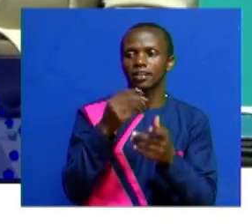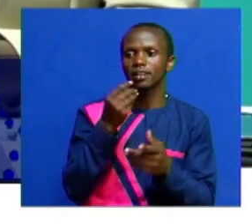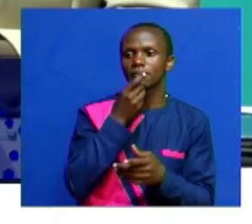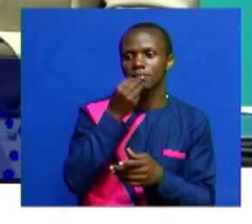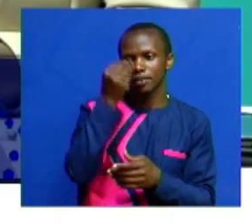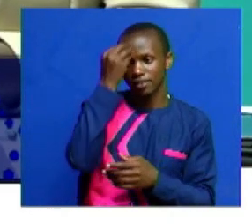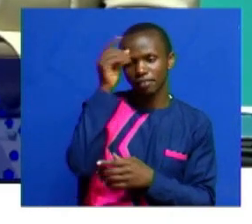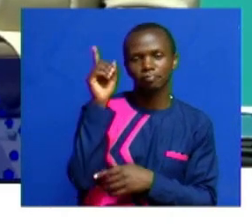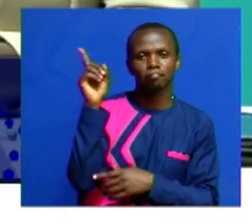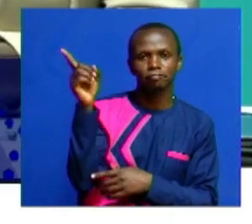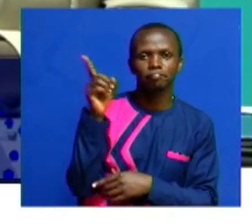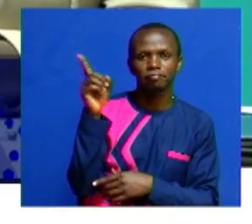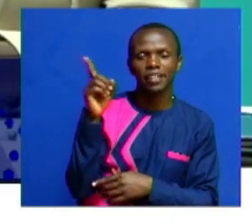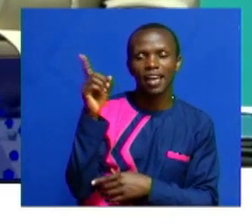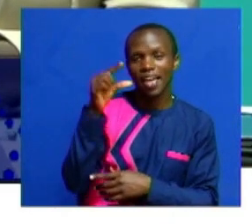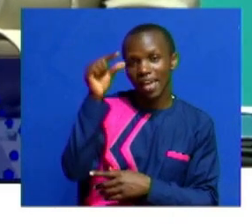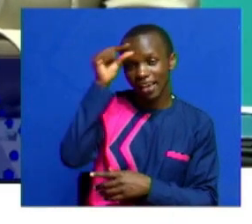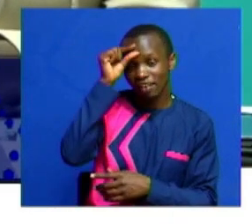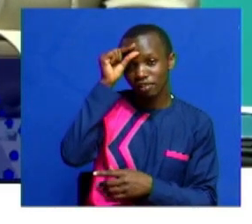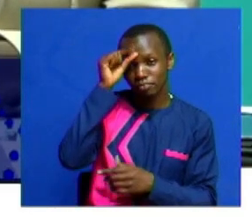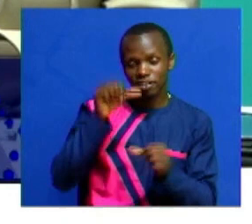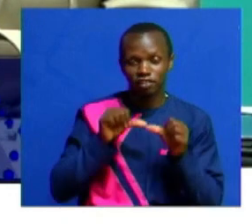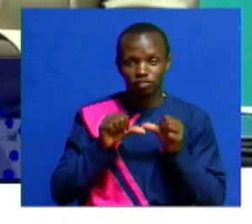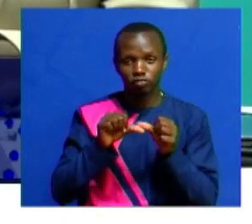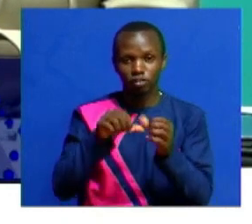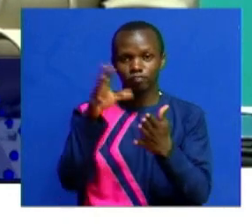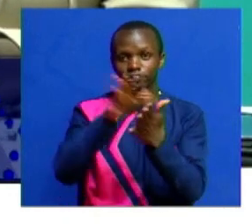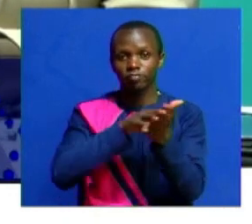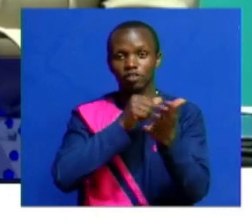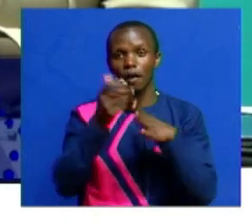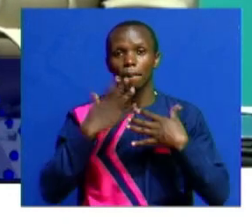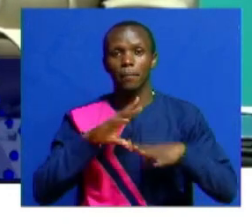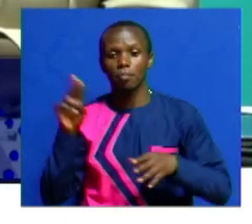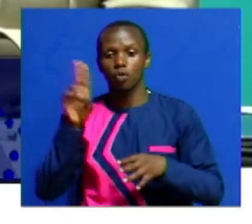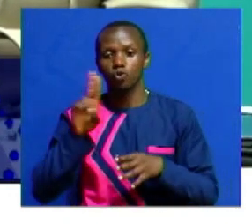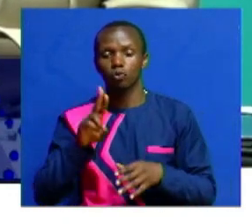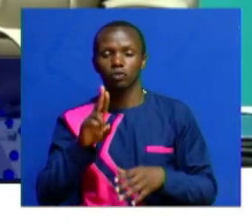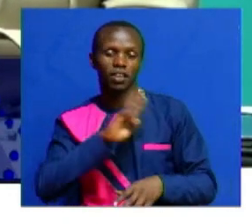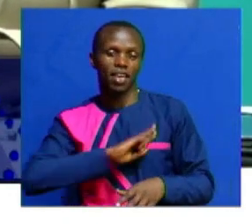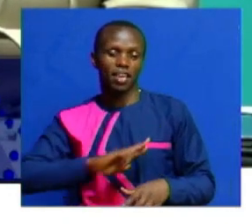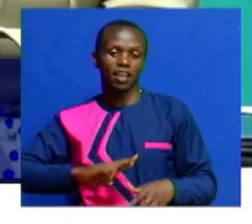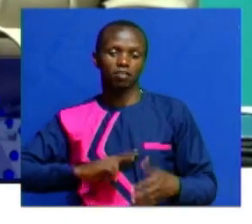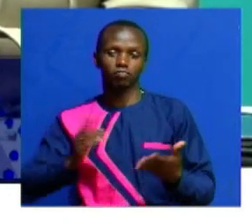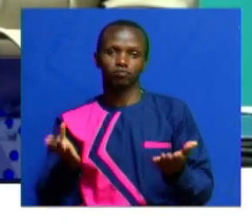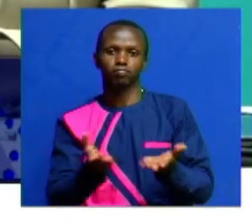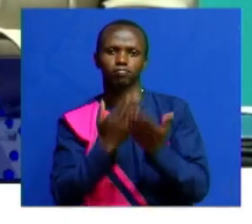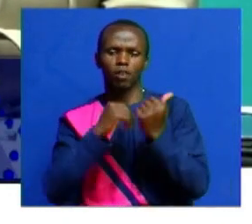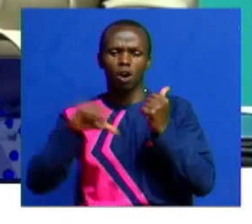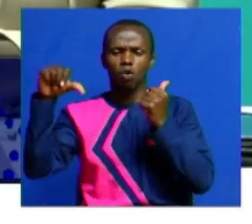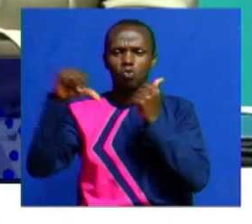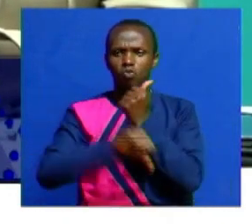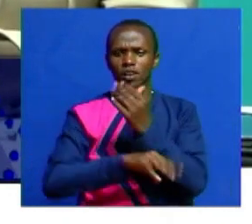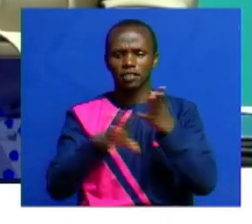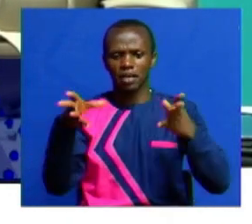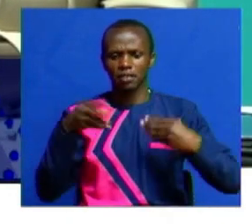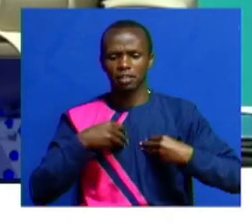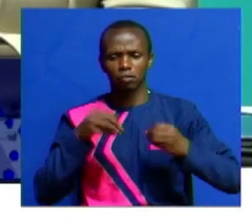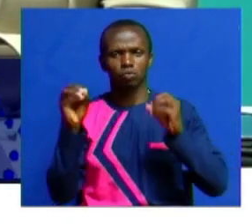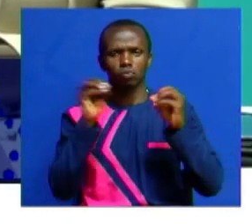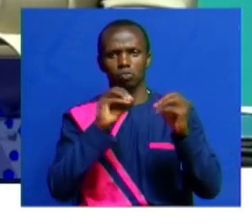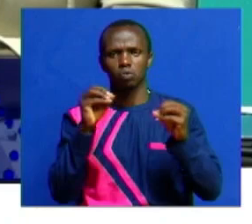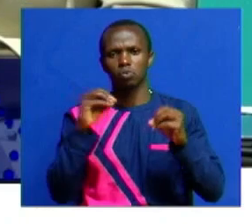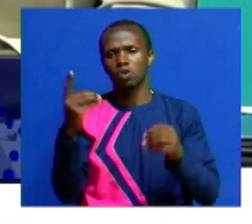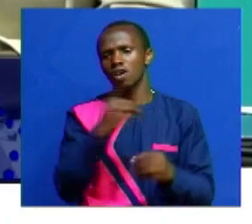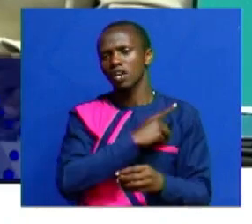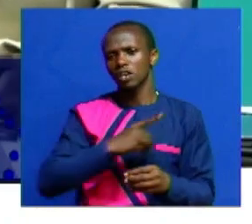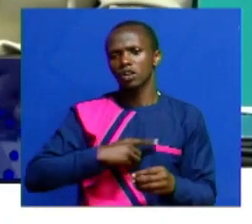criminal, and that the government is on the course to bring down people who use religion to advance weird, unacceptable ideologies causing losses of